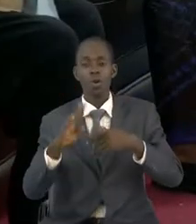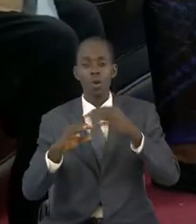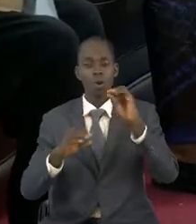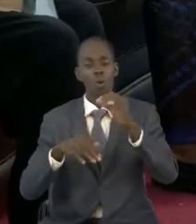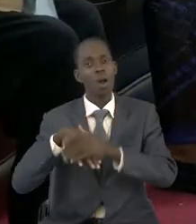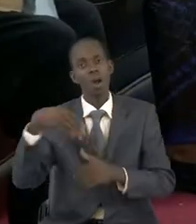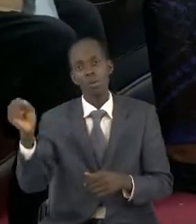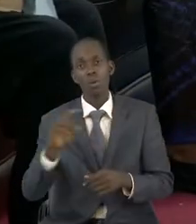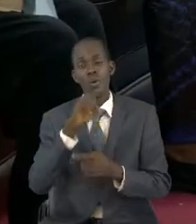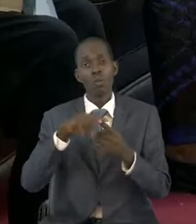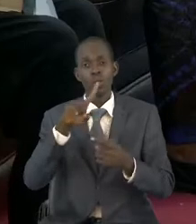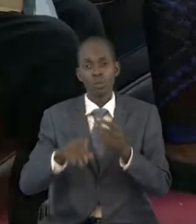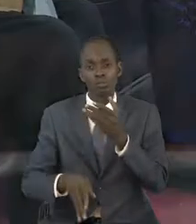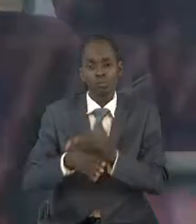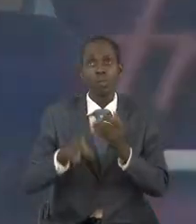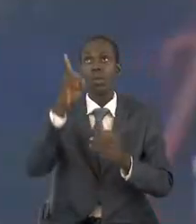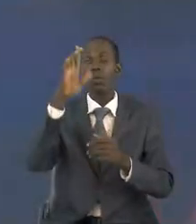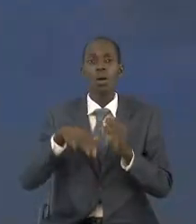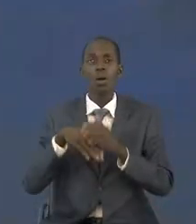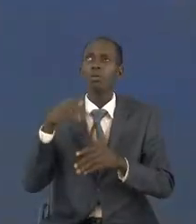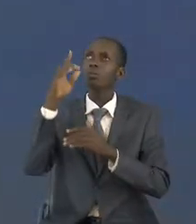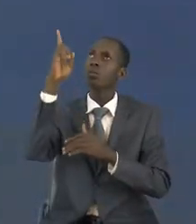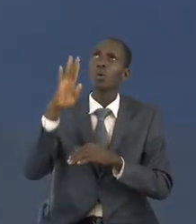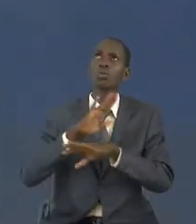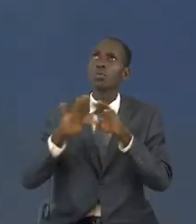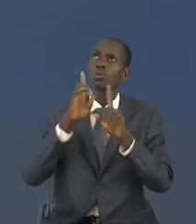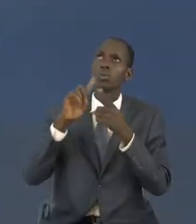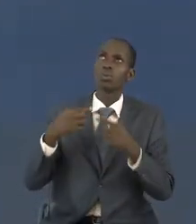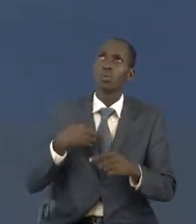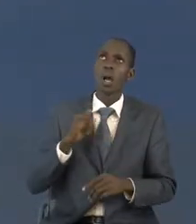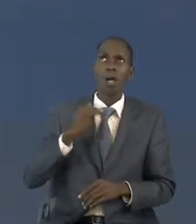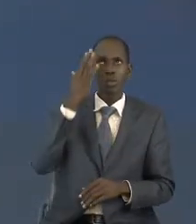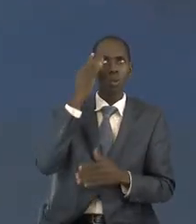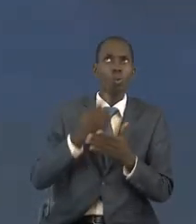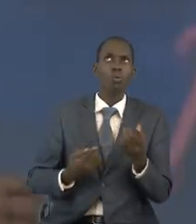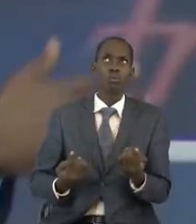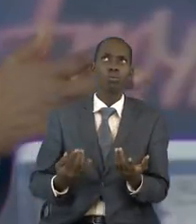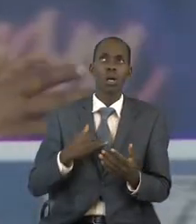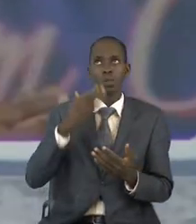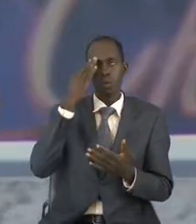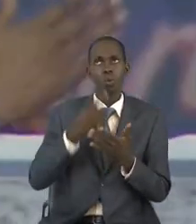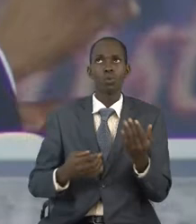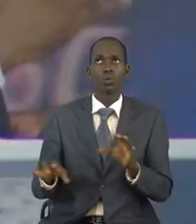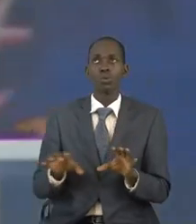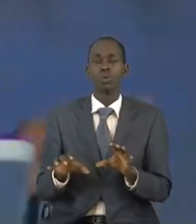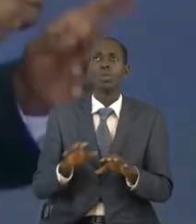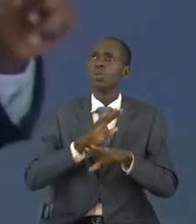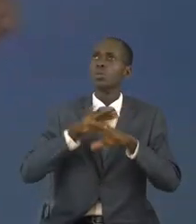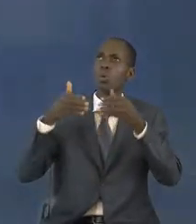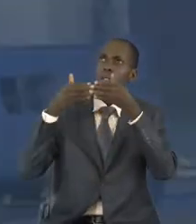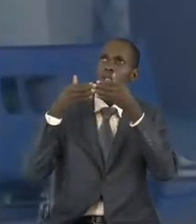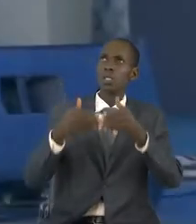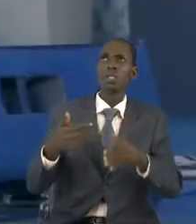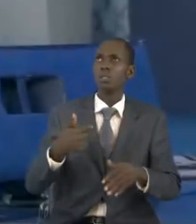God out, God, don't talk to me now. I know what I'm going to do. God, don't lead me. Edging God out. That's